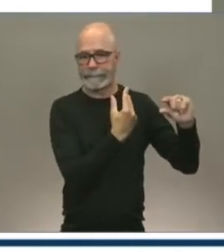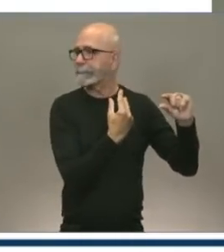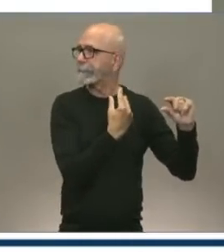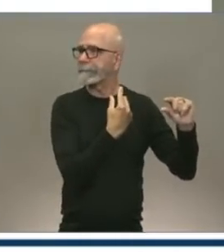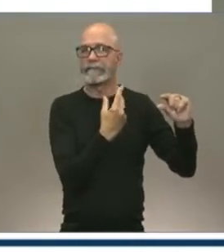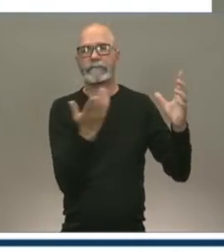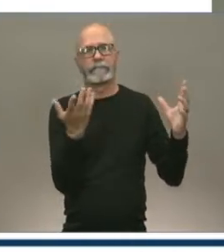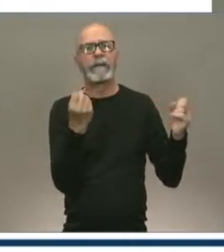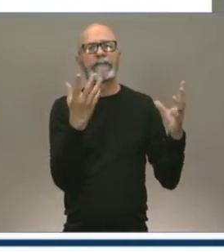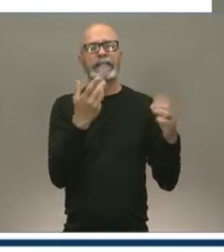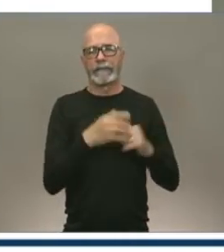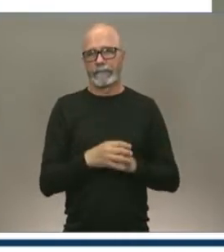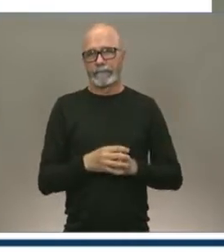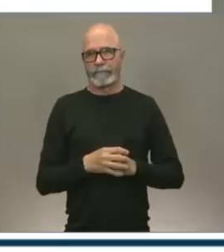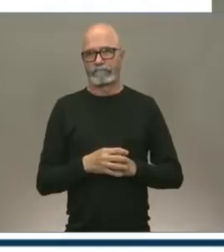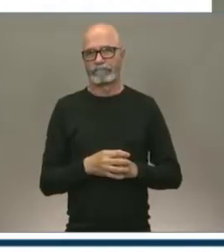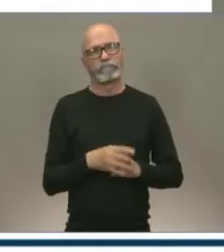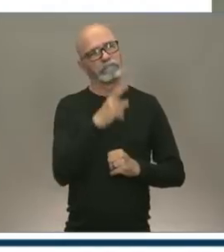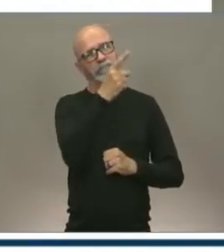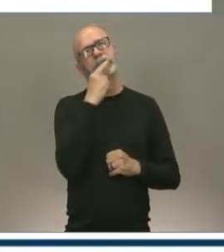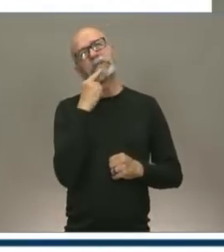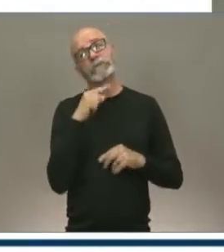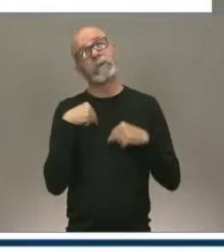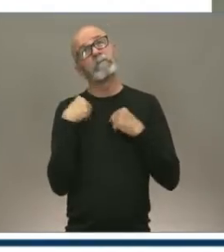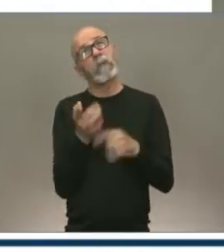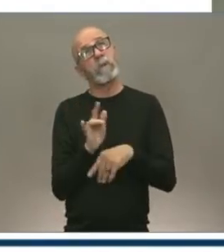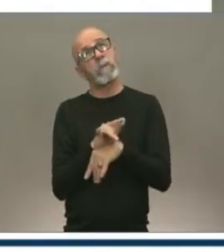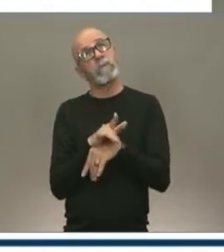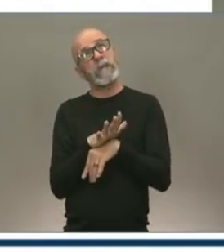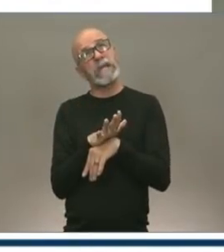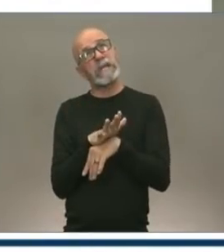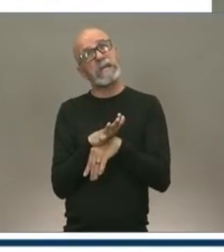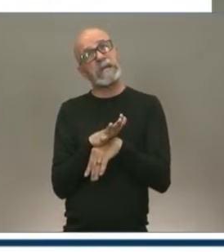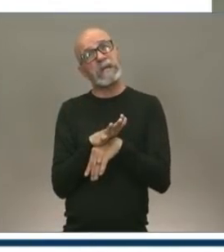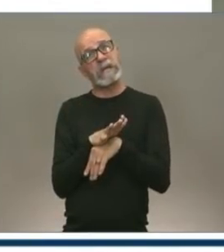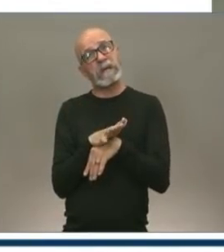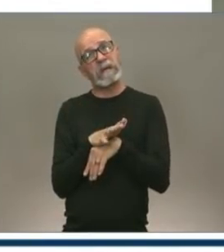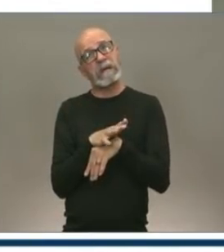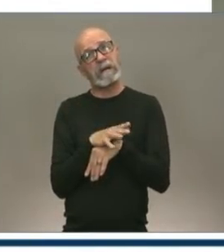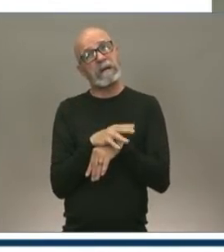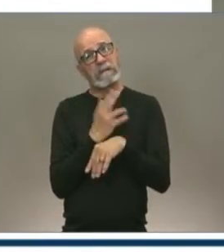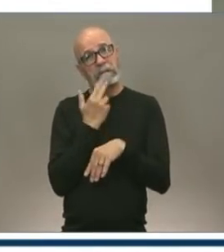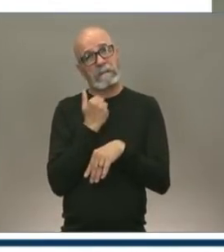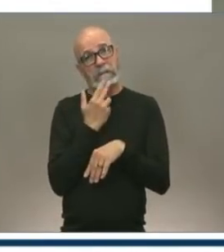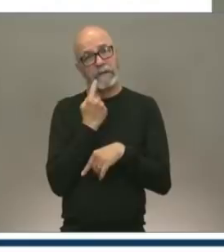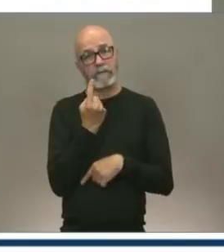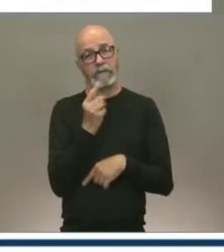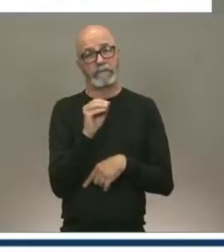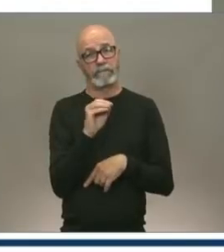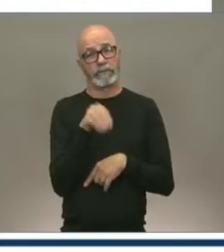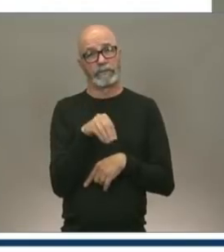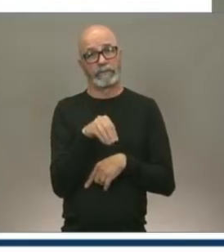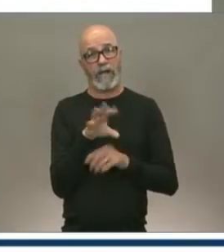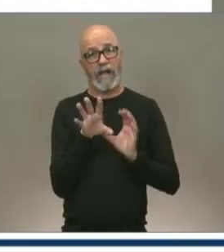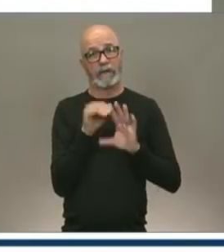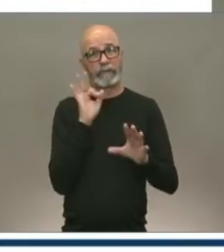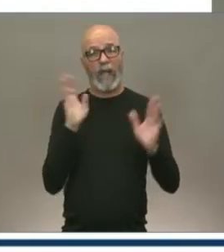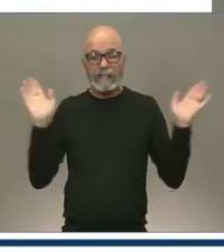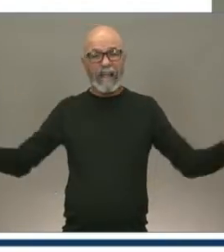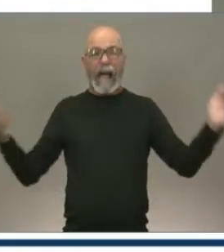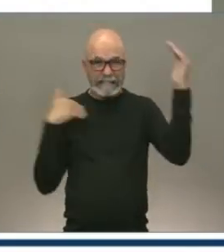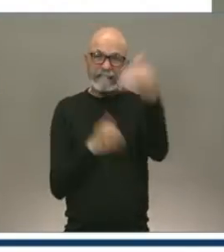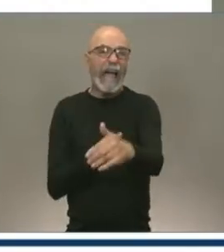our vaccine wastage is well below 1%. We have very good protocols in place that